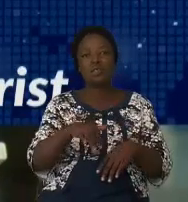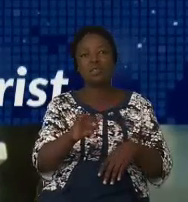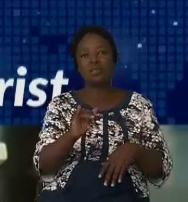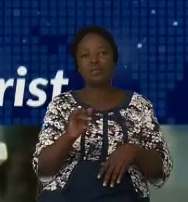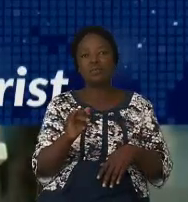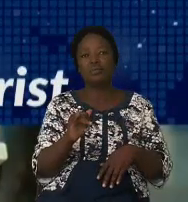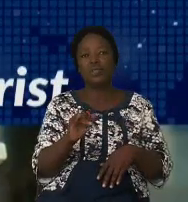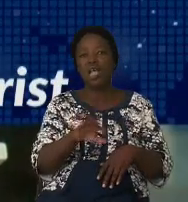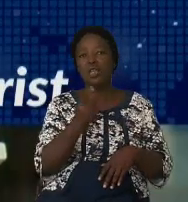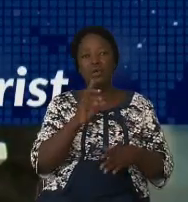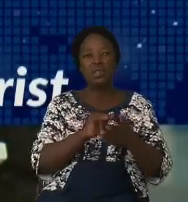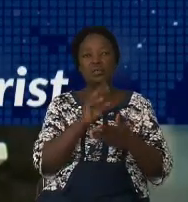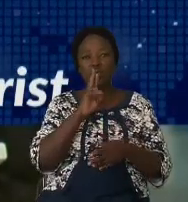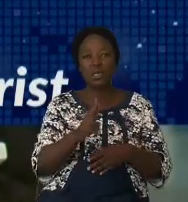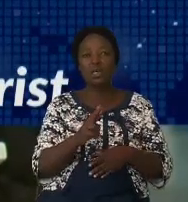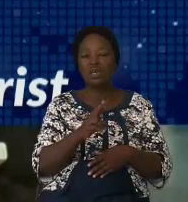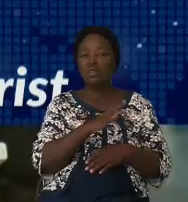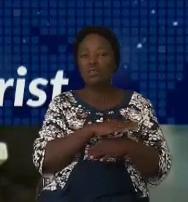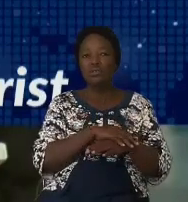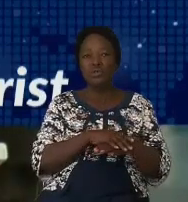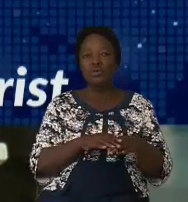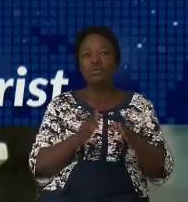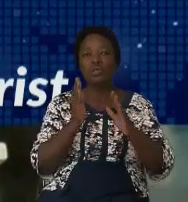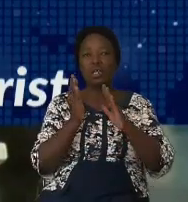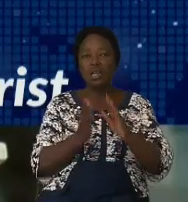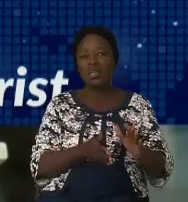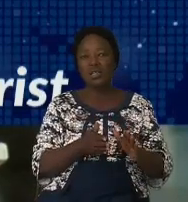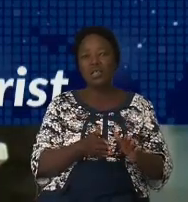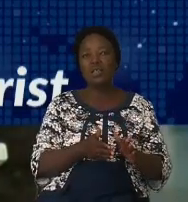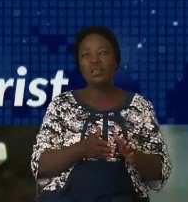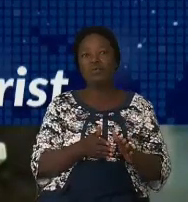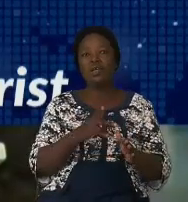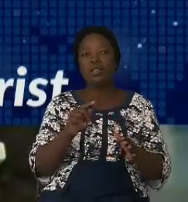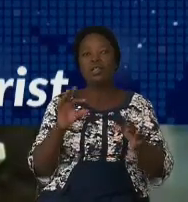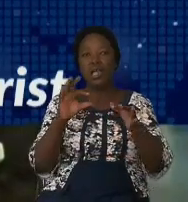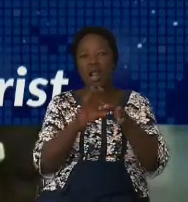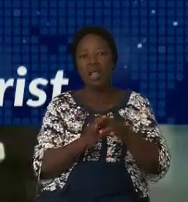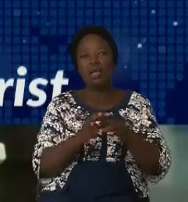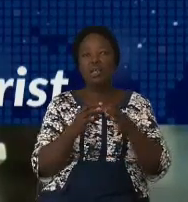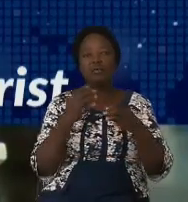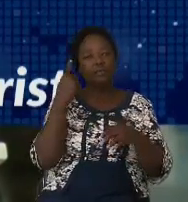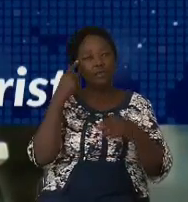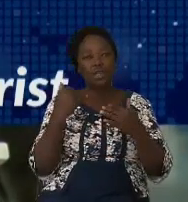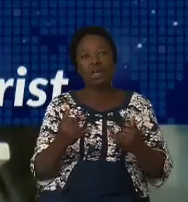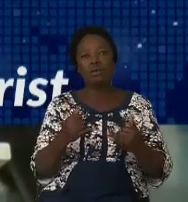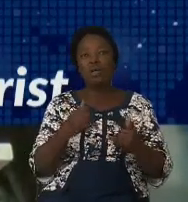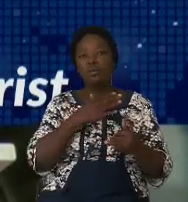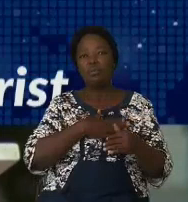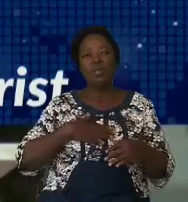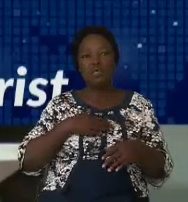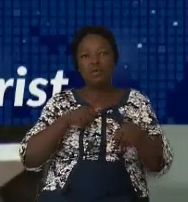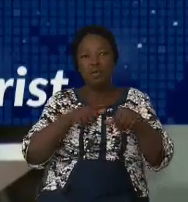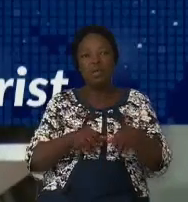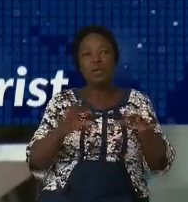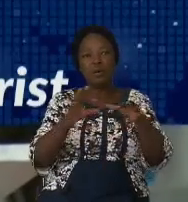for everybody. Don't go yet. Wherever you are, don't leave the